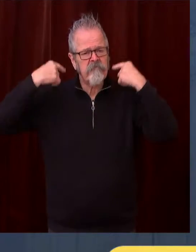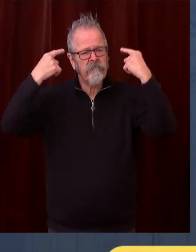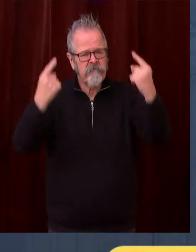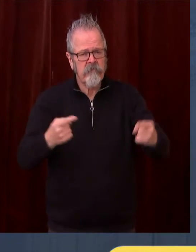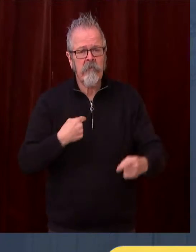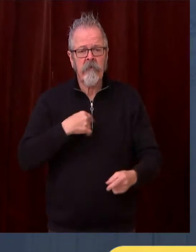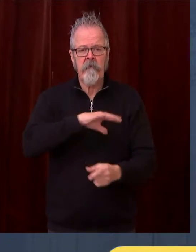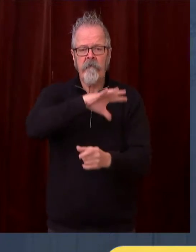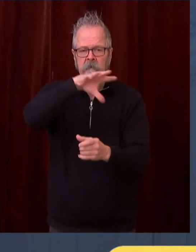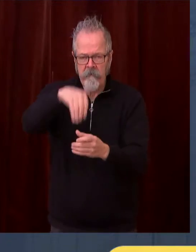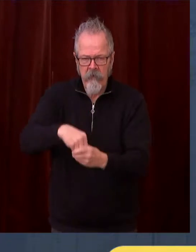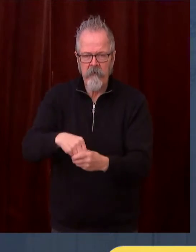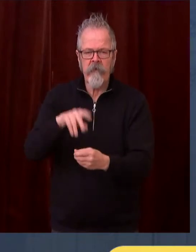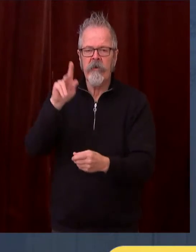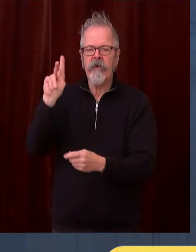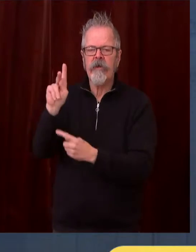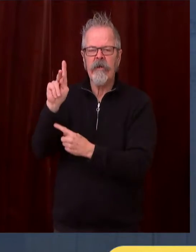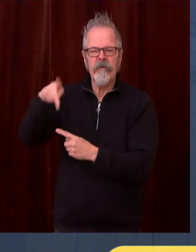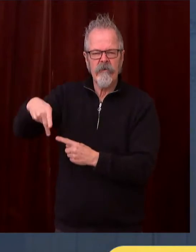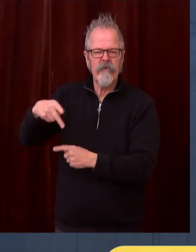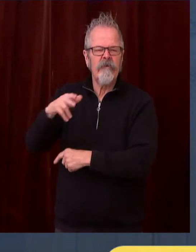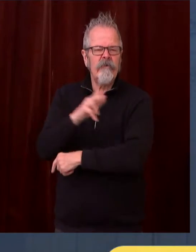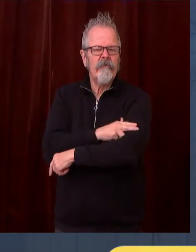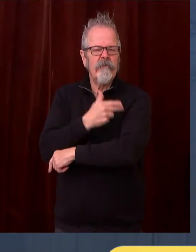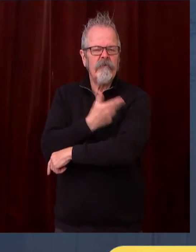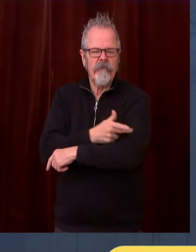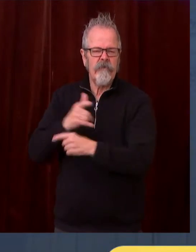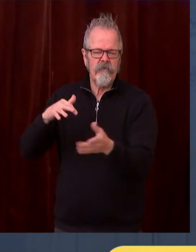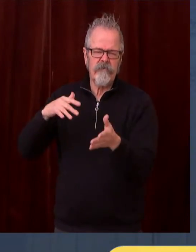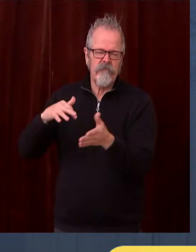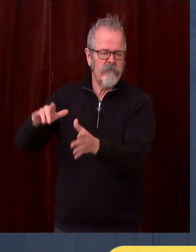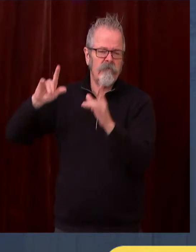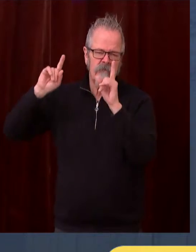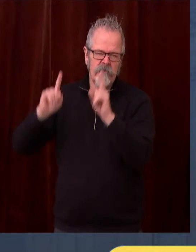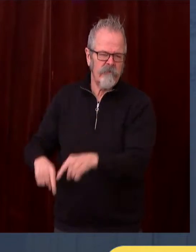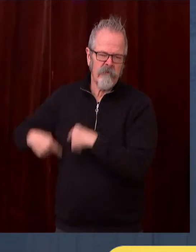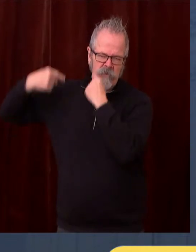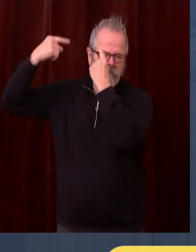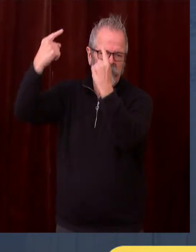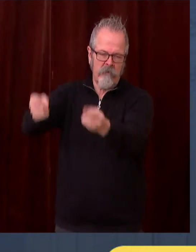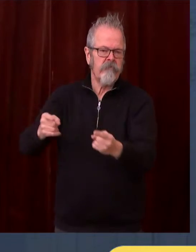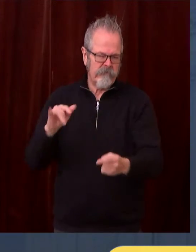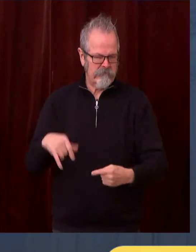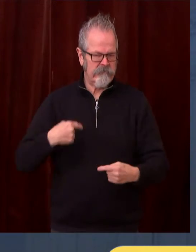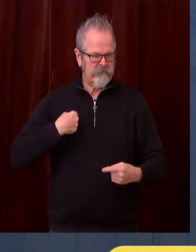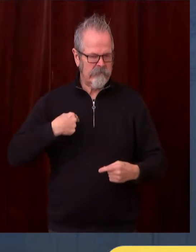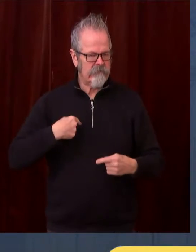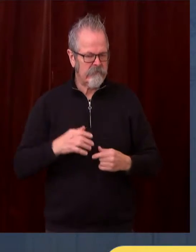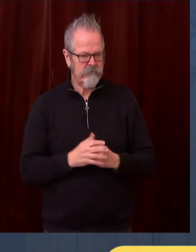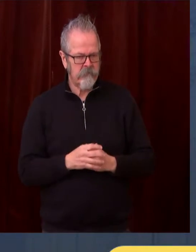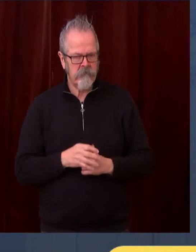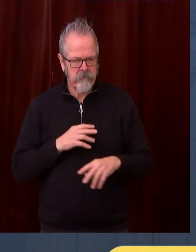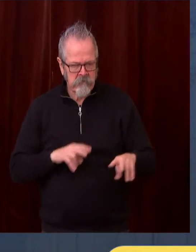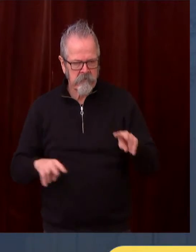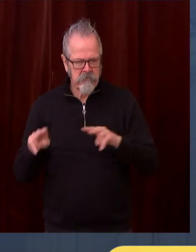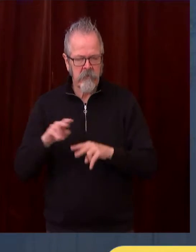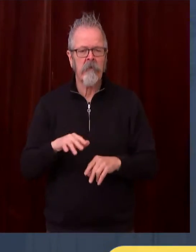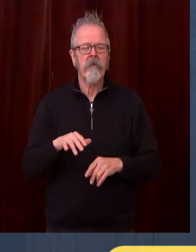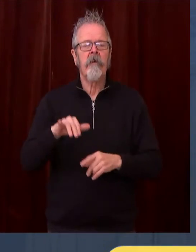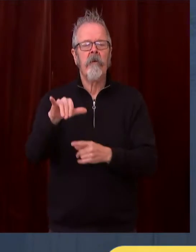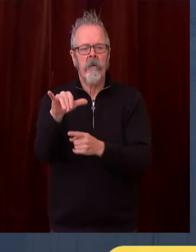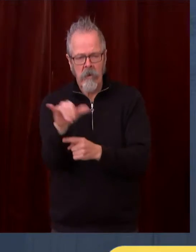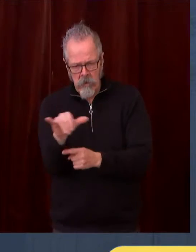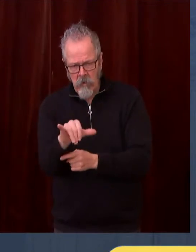And my background is also in doing what we call systematic evidence reviews for the United States